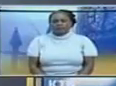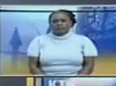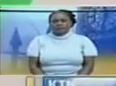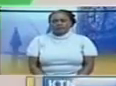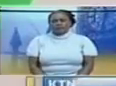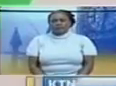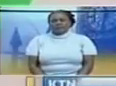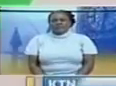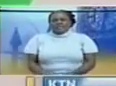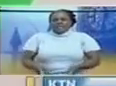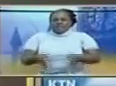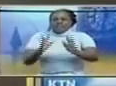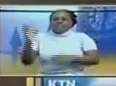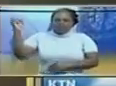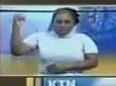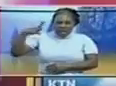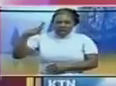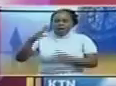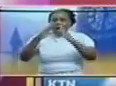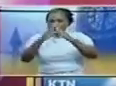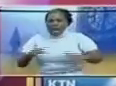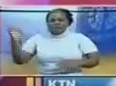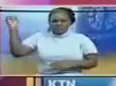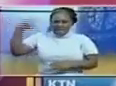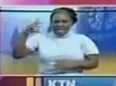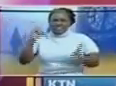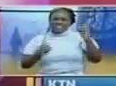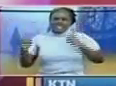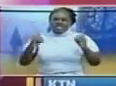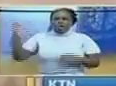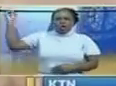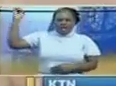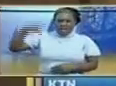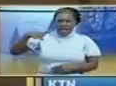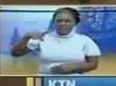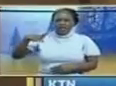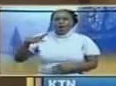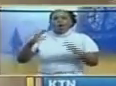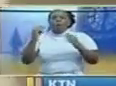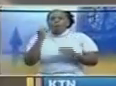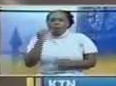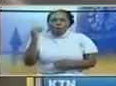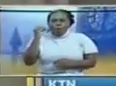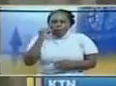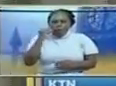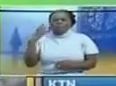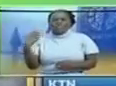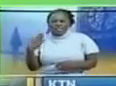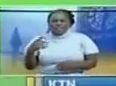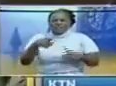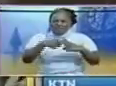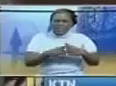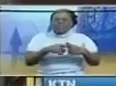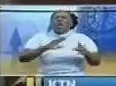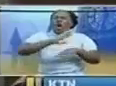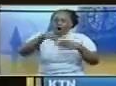Street lights, traffic lights, house lights, disco lights, home appliances, in the factories, you name